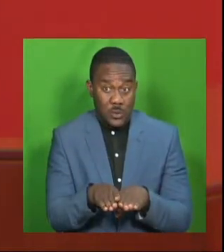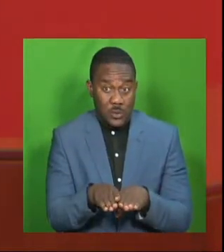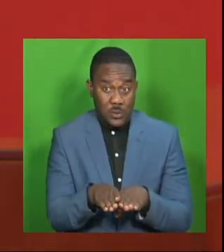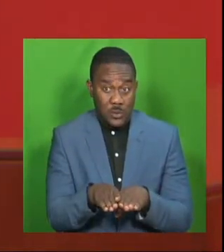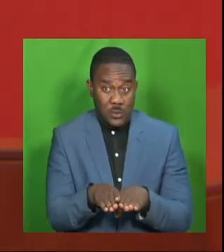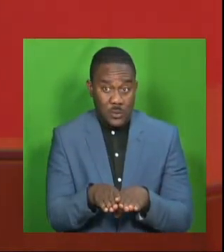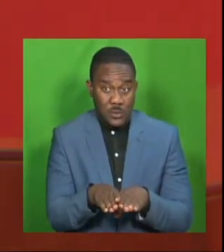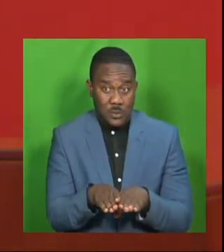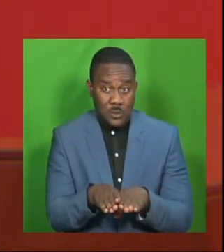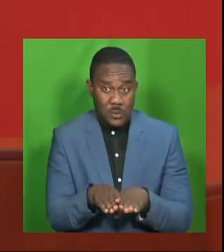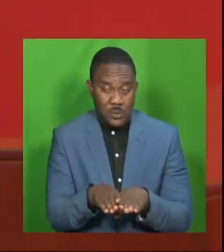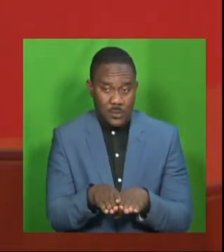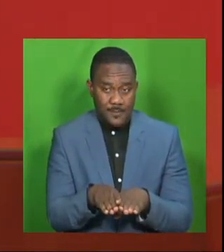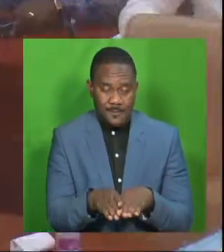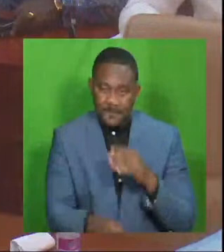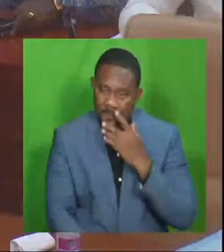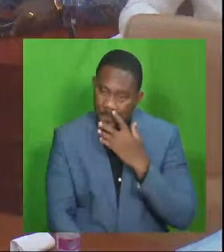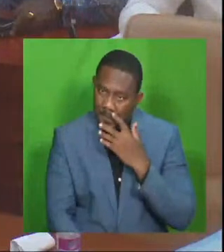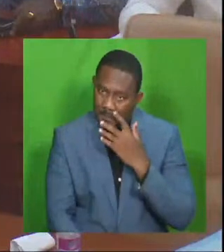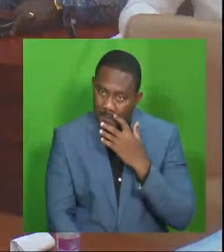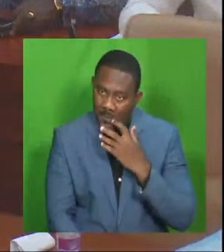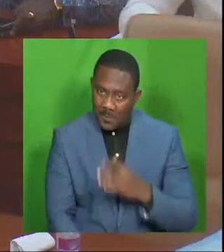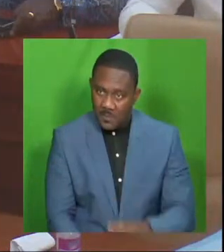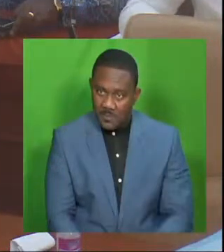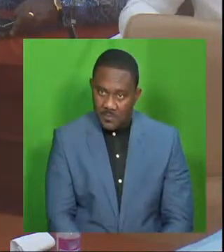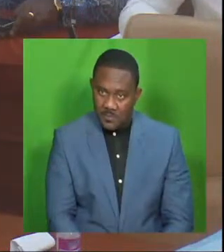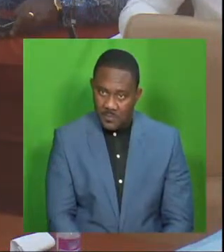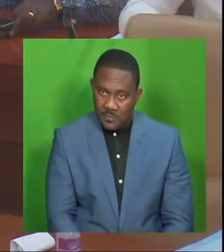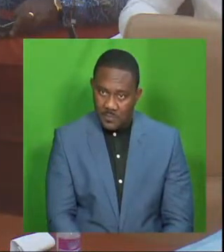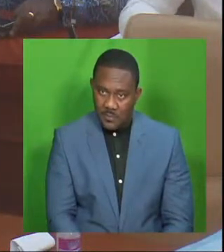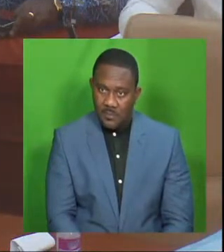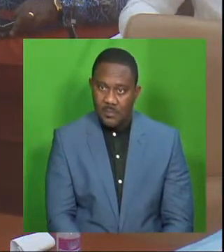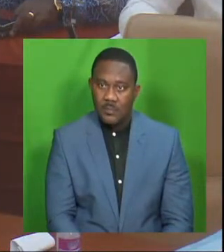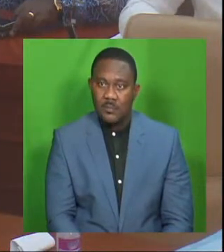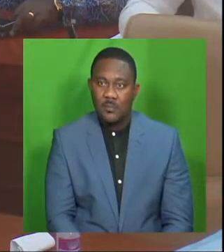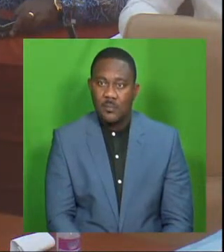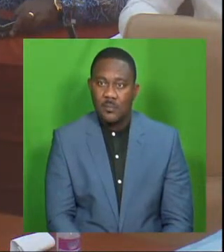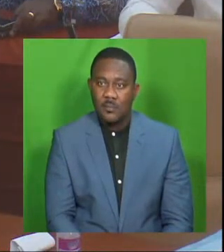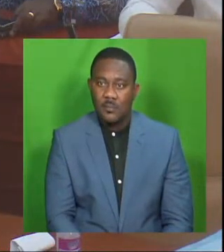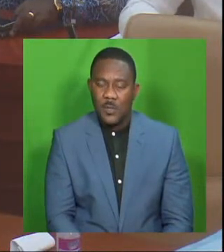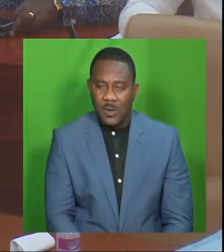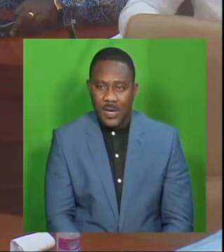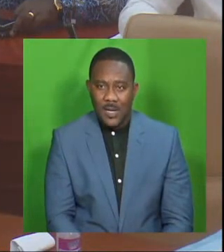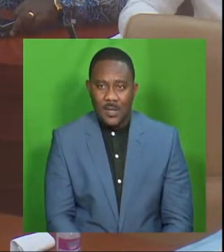If you indulge me, your referral is spot on. I said to